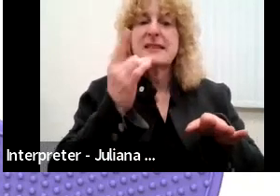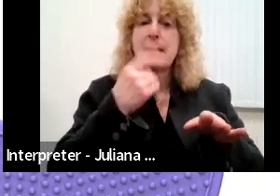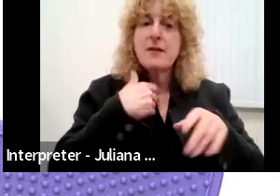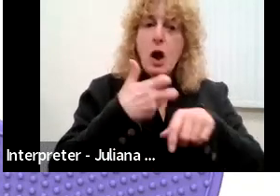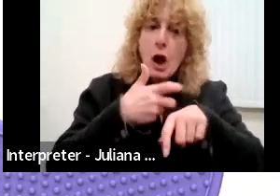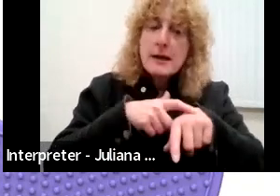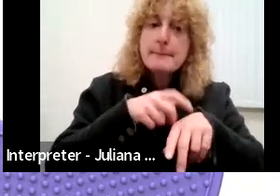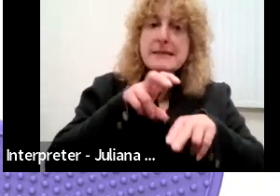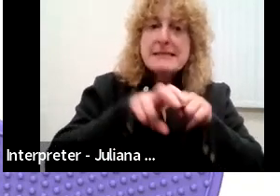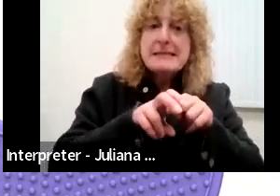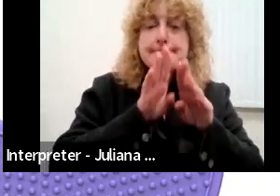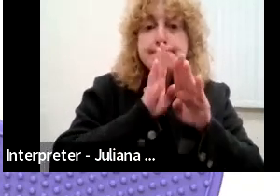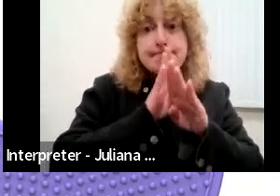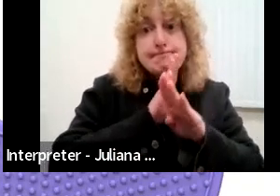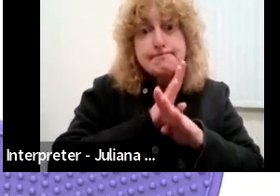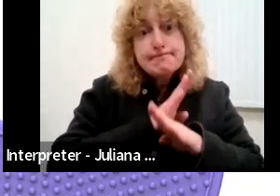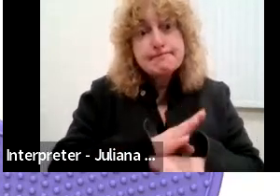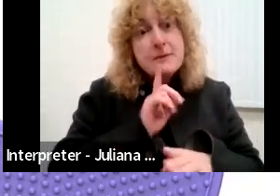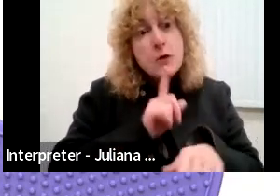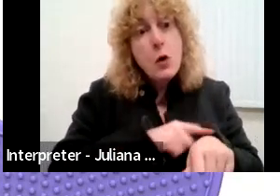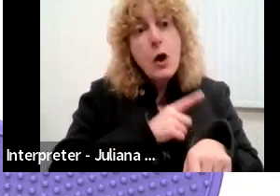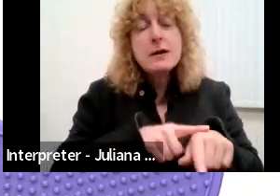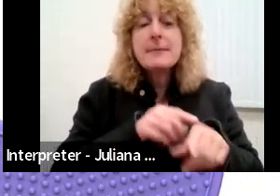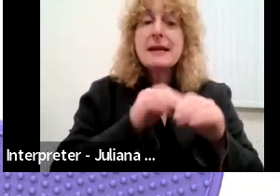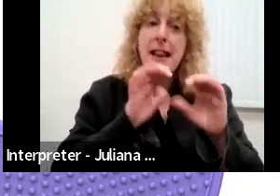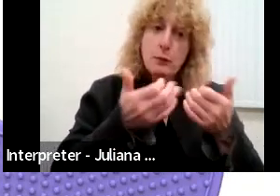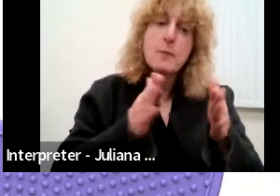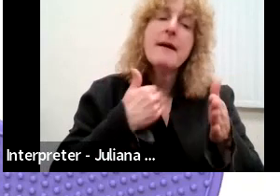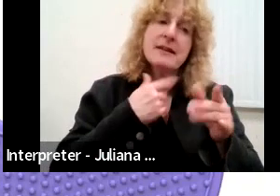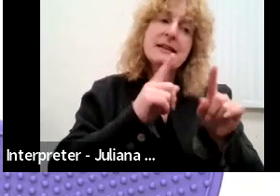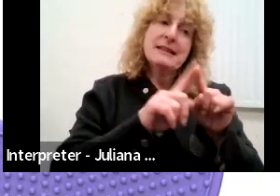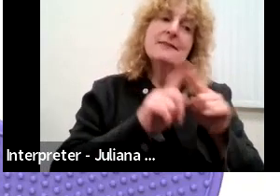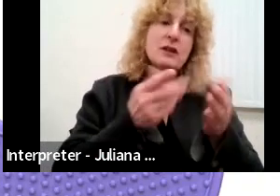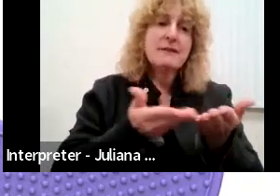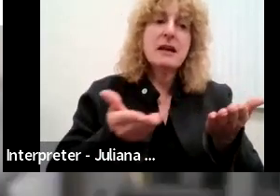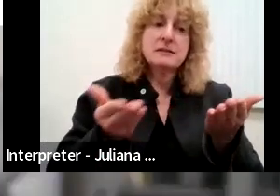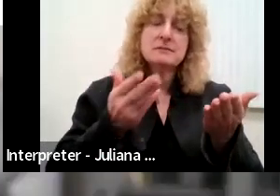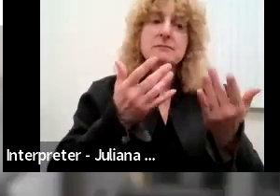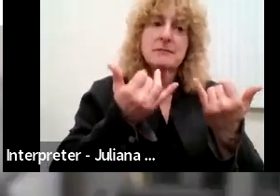sitting still for long periods of time in the classroom, there are different devices out there available.